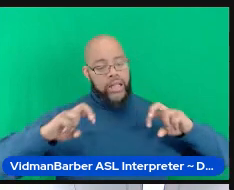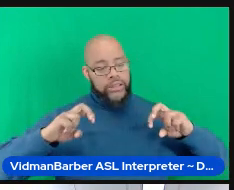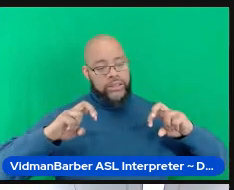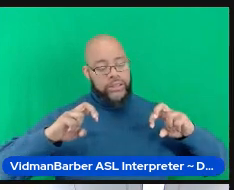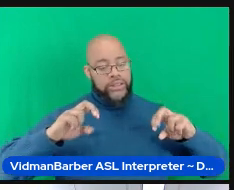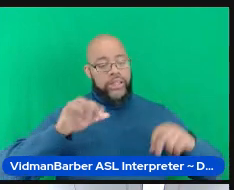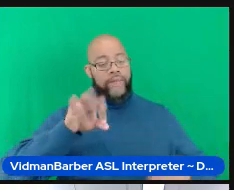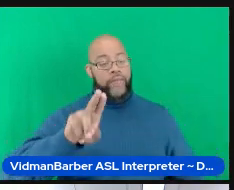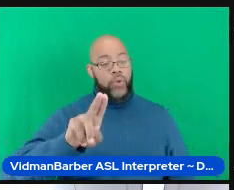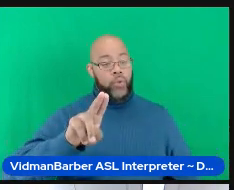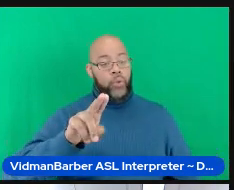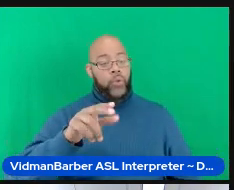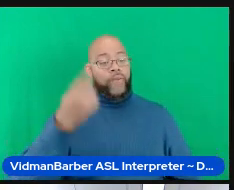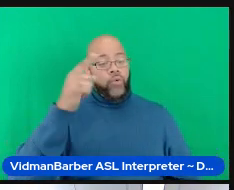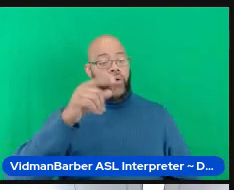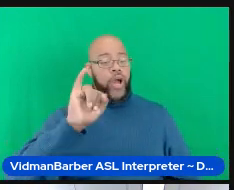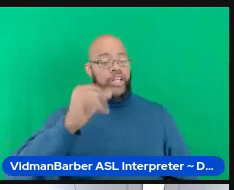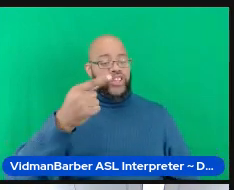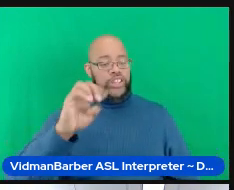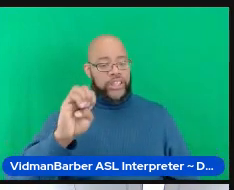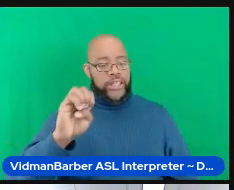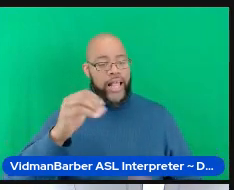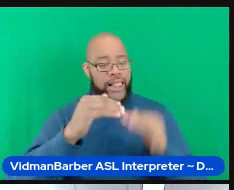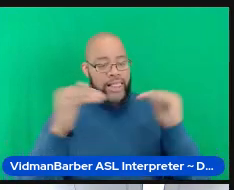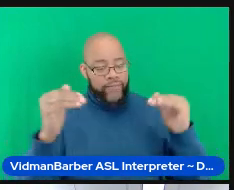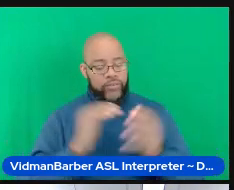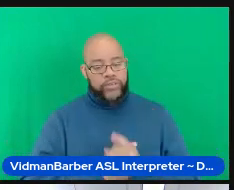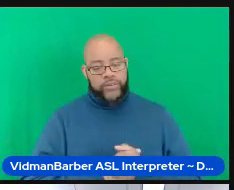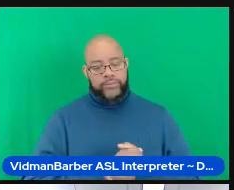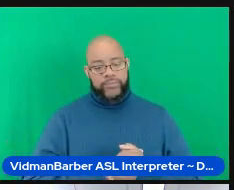vaccine specific IgE levels in